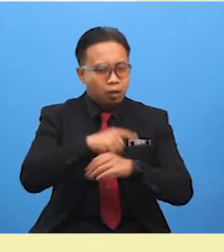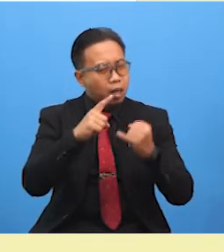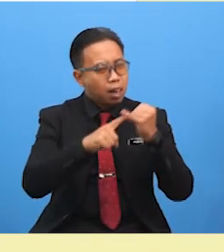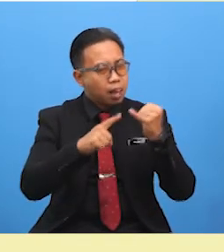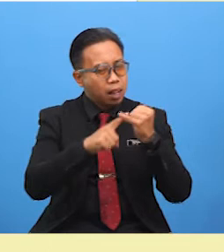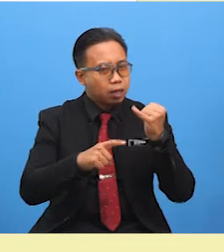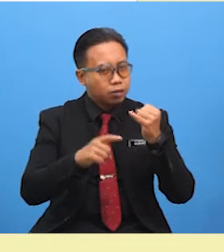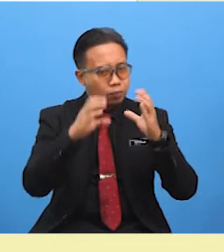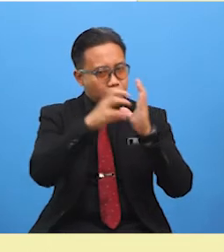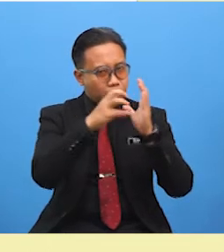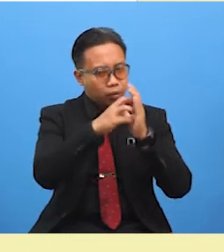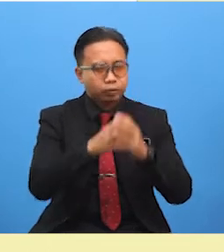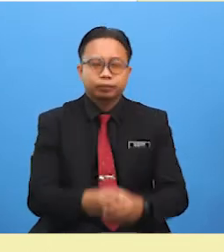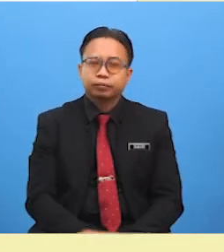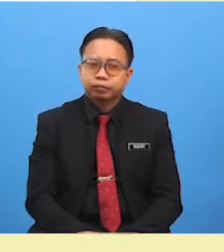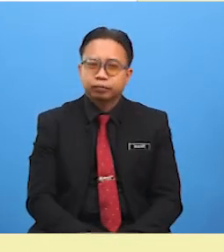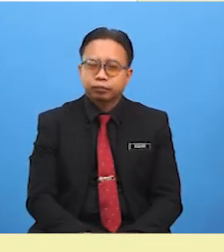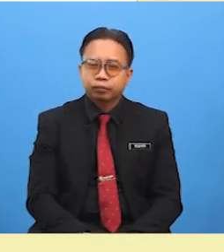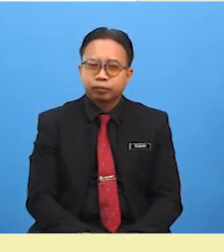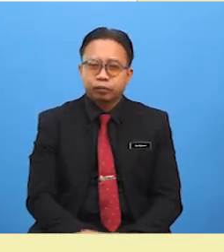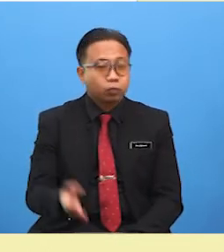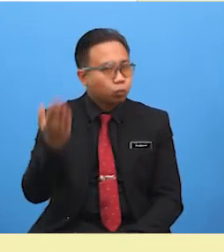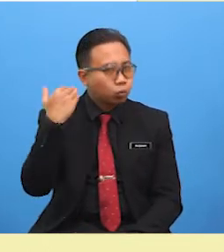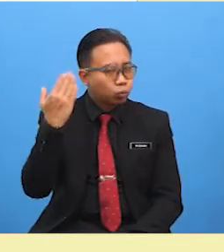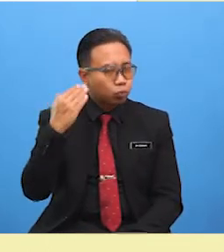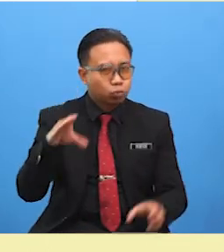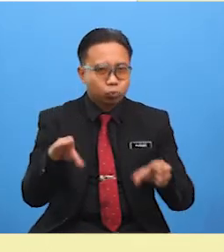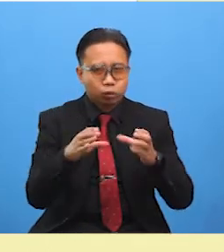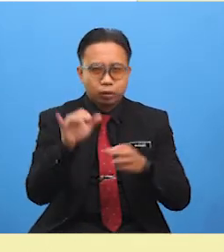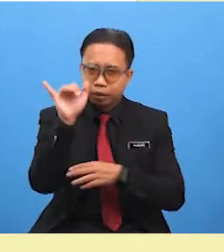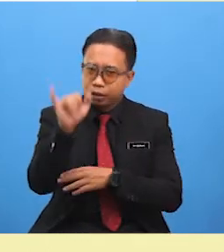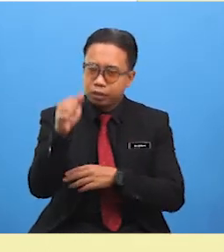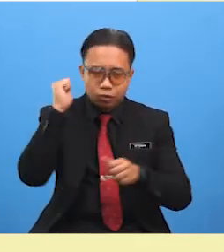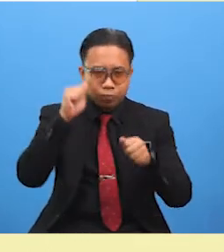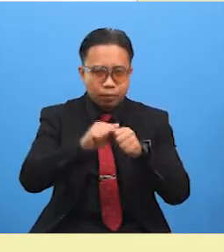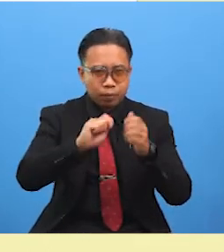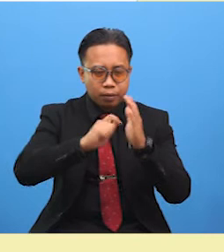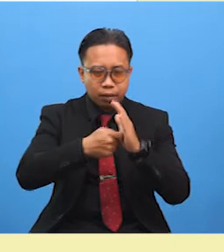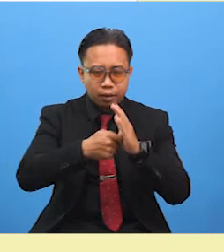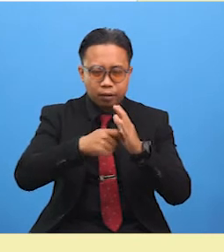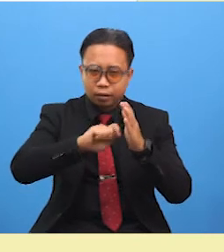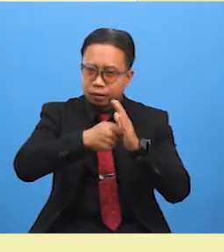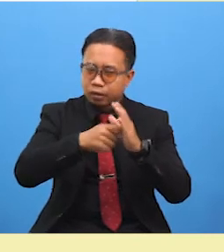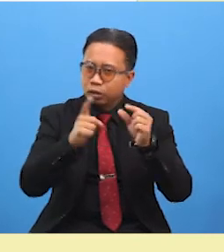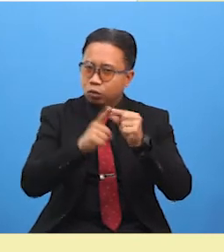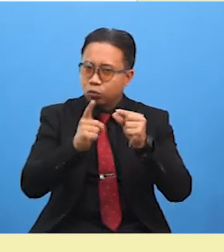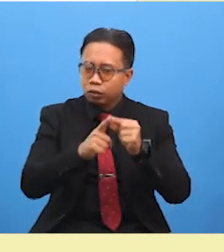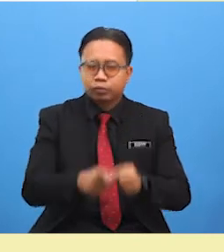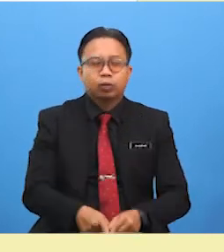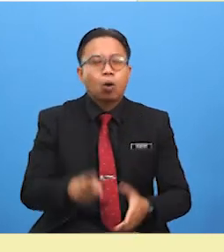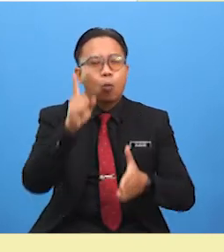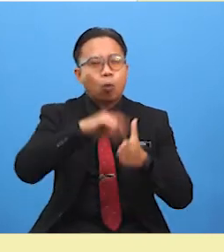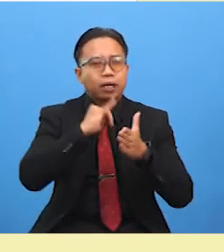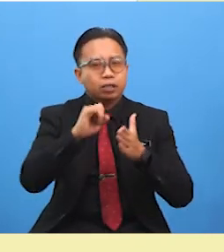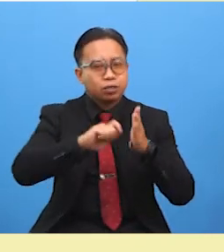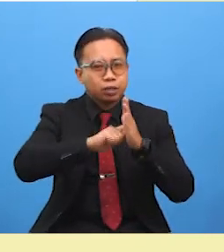did before, and yes, remember the keyword. What was the keyword? And what is the keyword in this paragraph? Yes, you